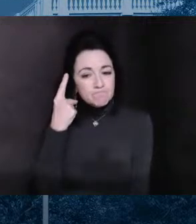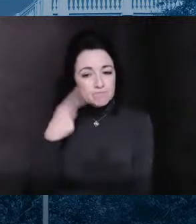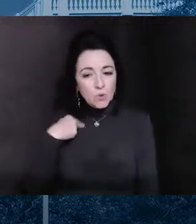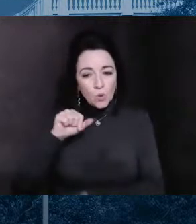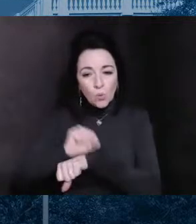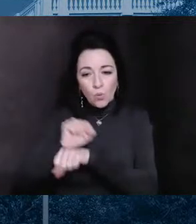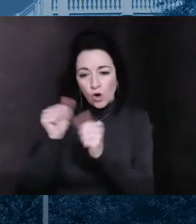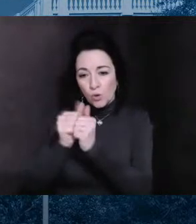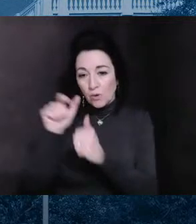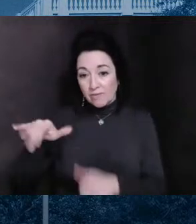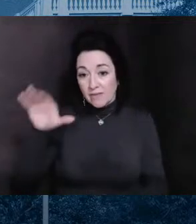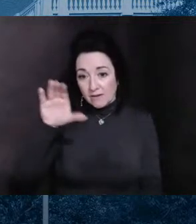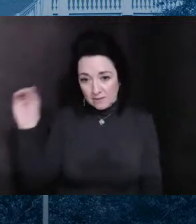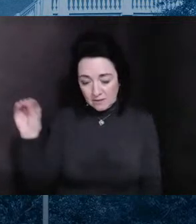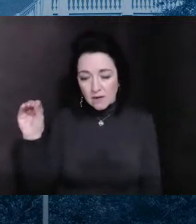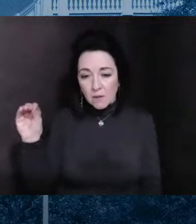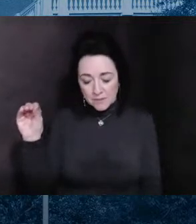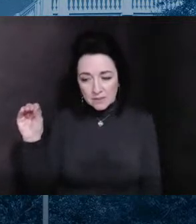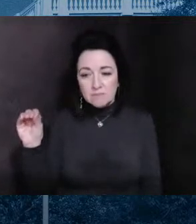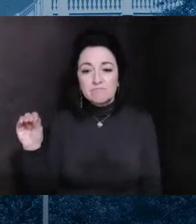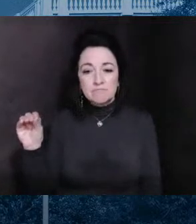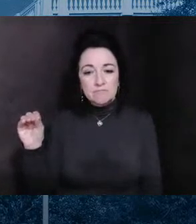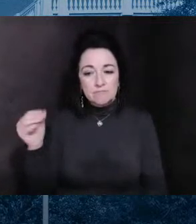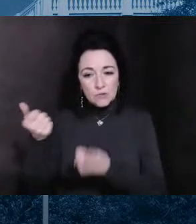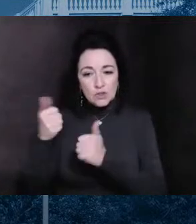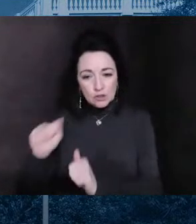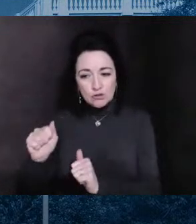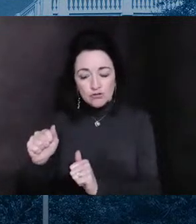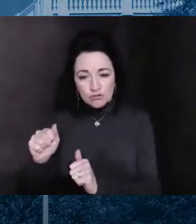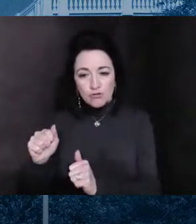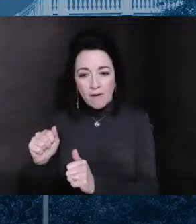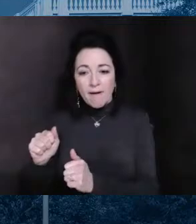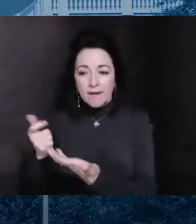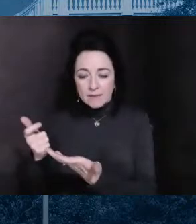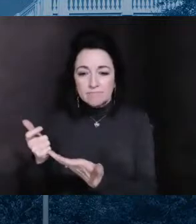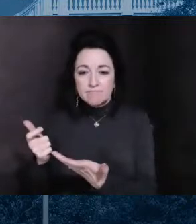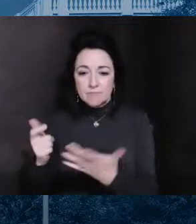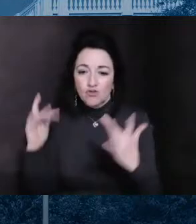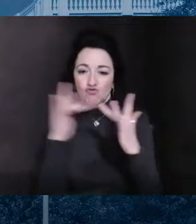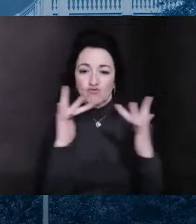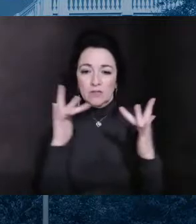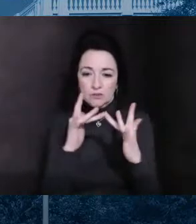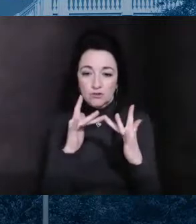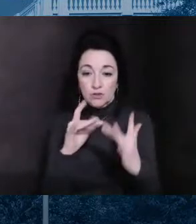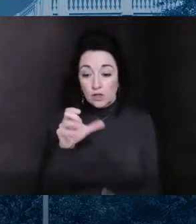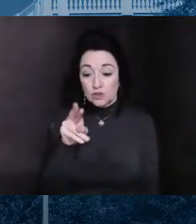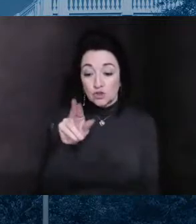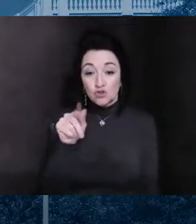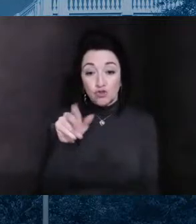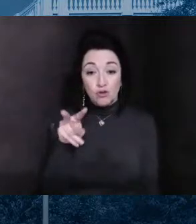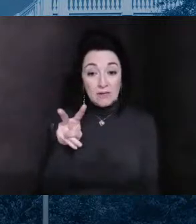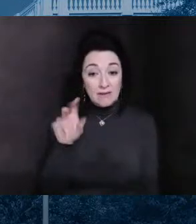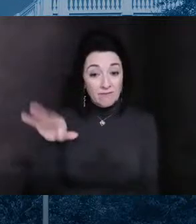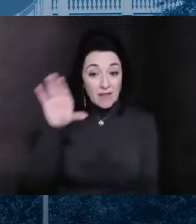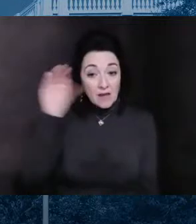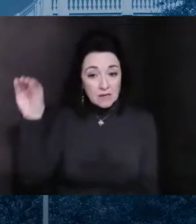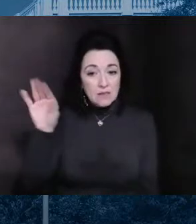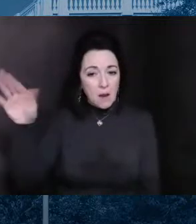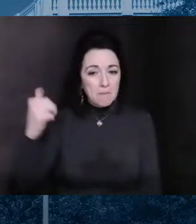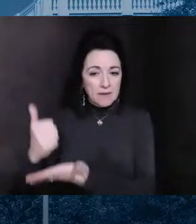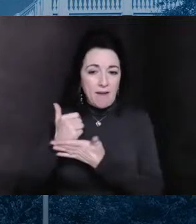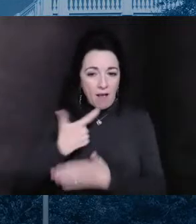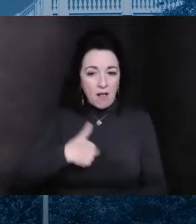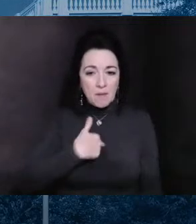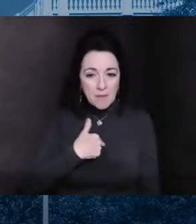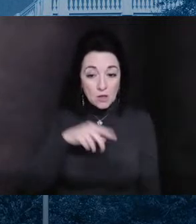help get those on the waiting list vaccinated. So for example, Curative is vaccinating about 200 people from the waiting